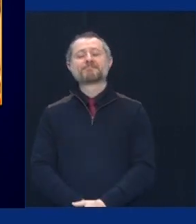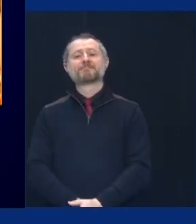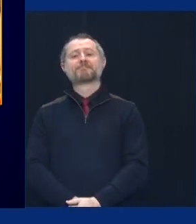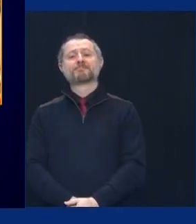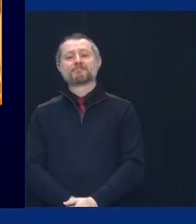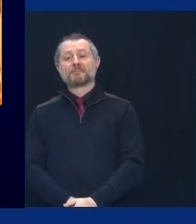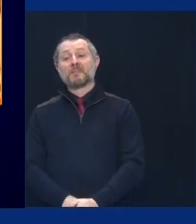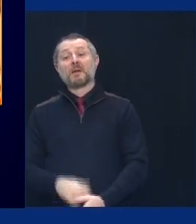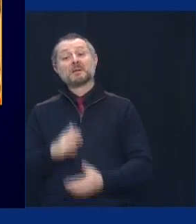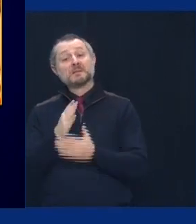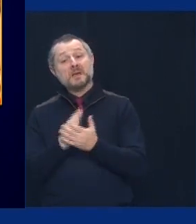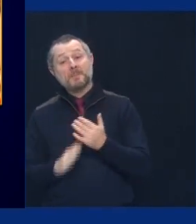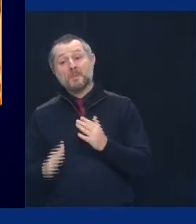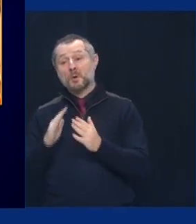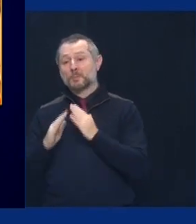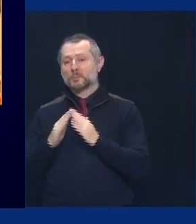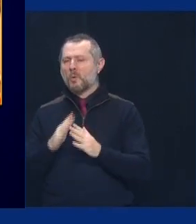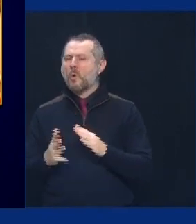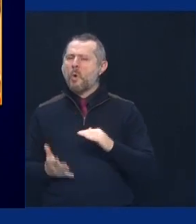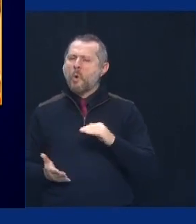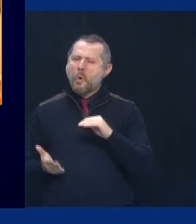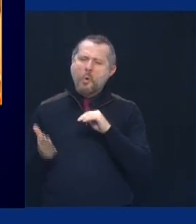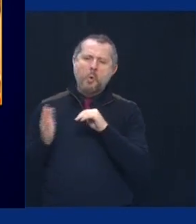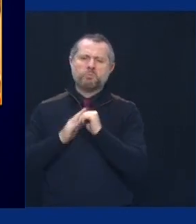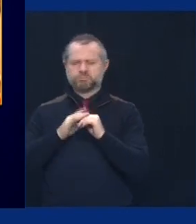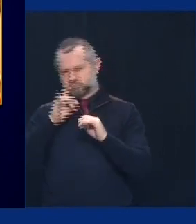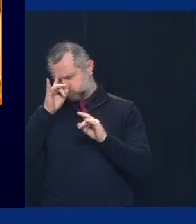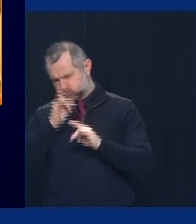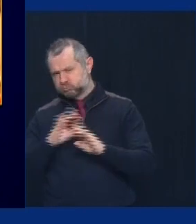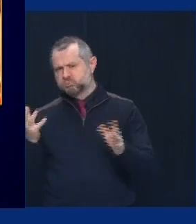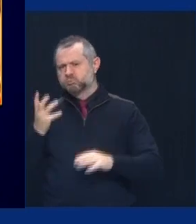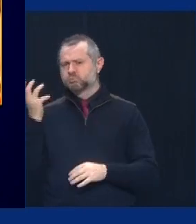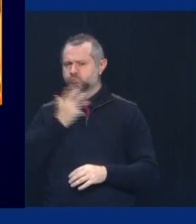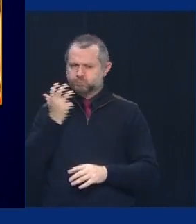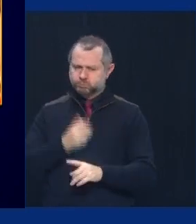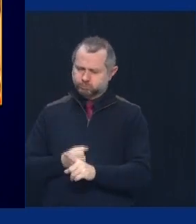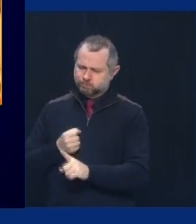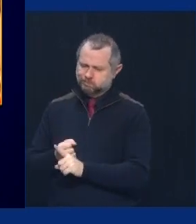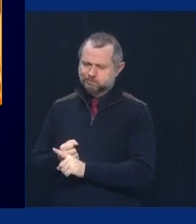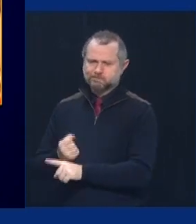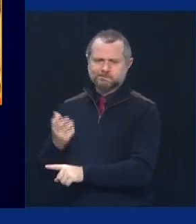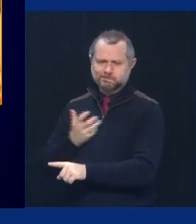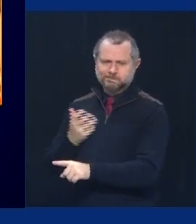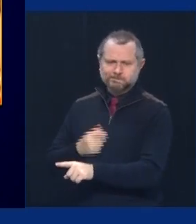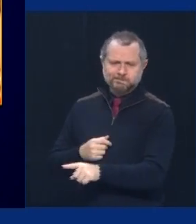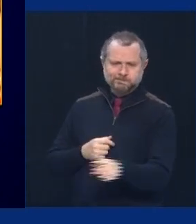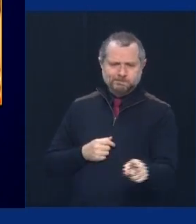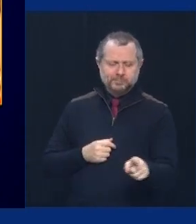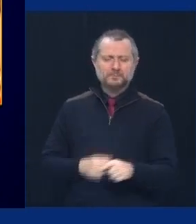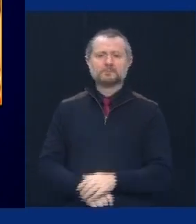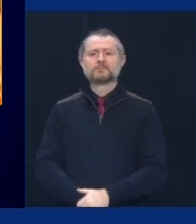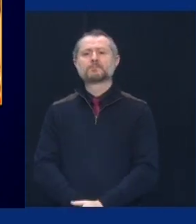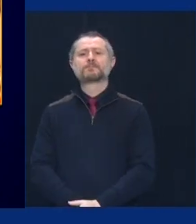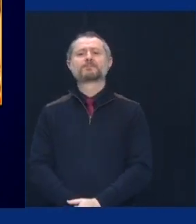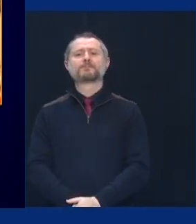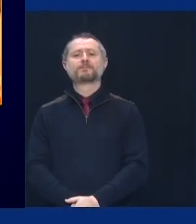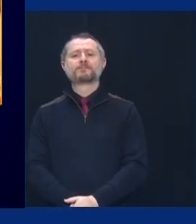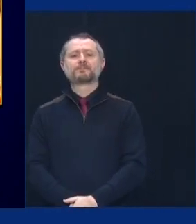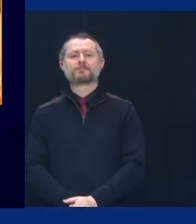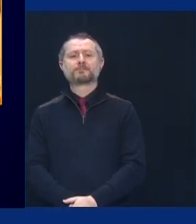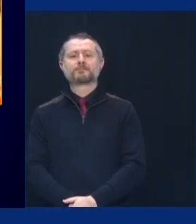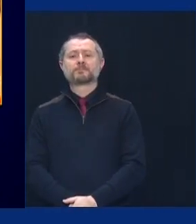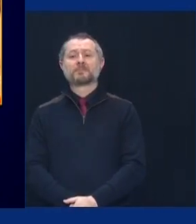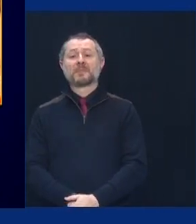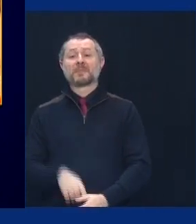some communities have been especially devastated. And that includes the Latino community in the United States. When this